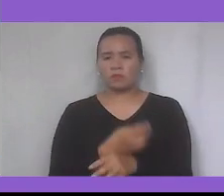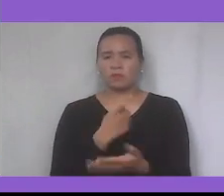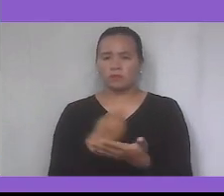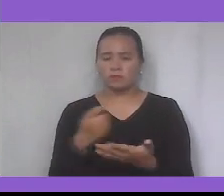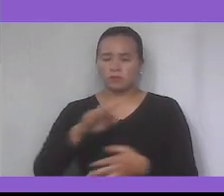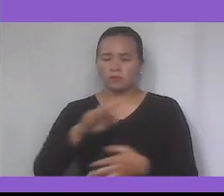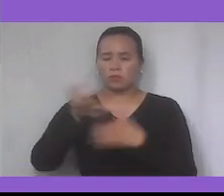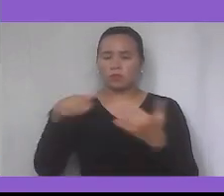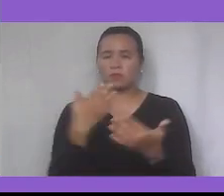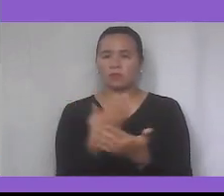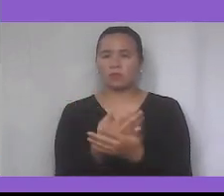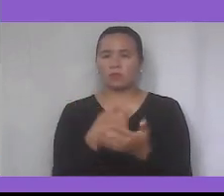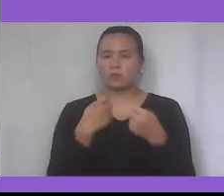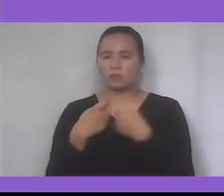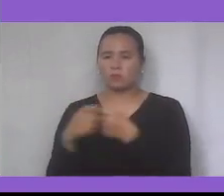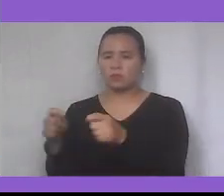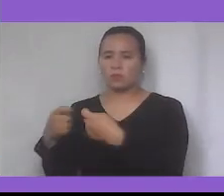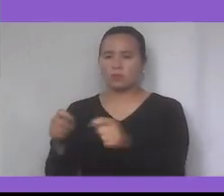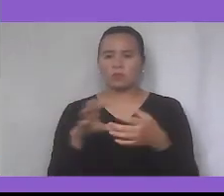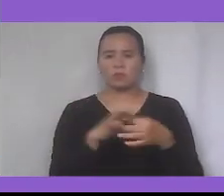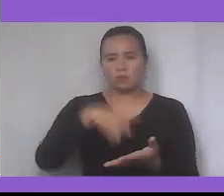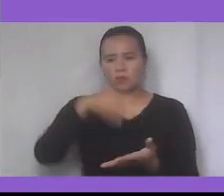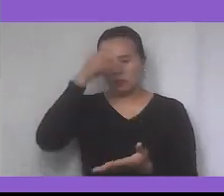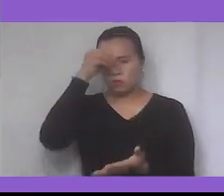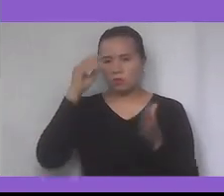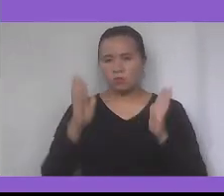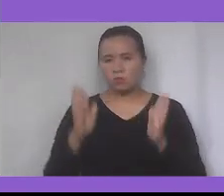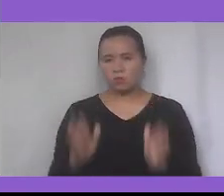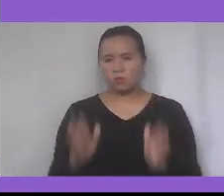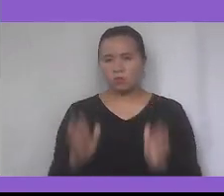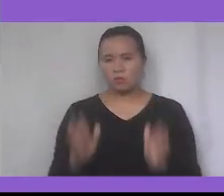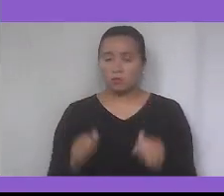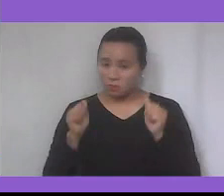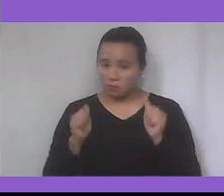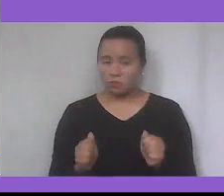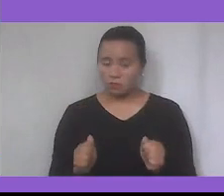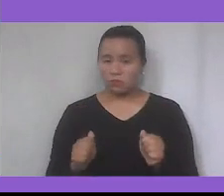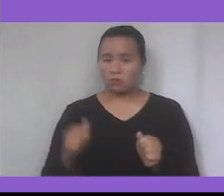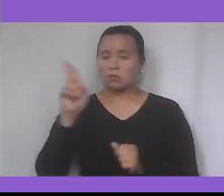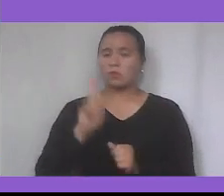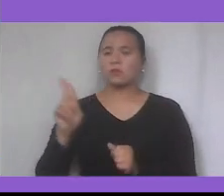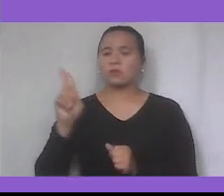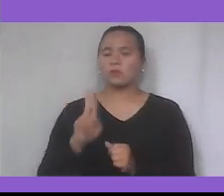OneNote, it includes math tools that can help all types of learners.